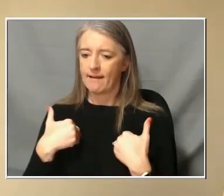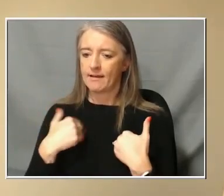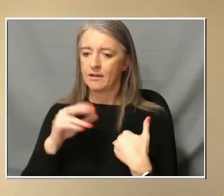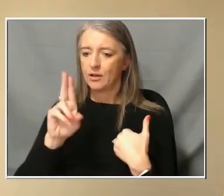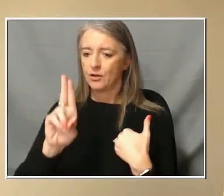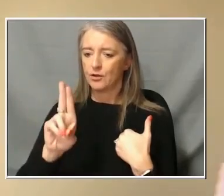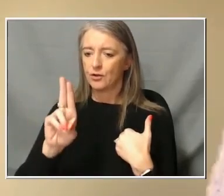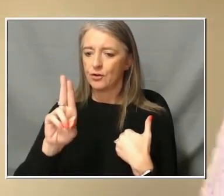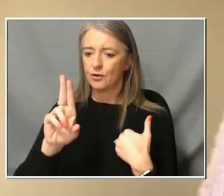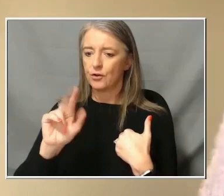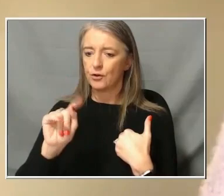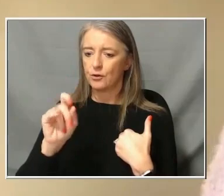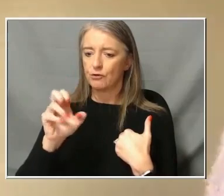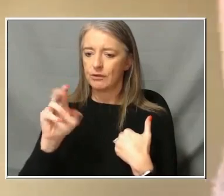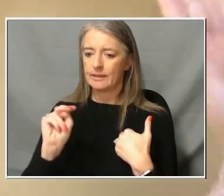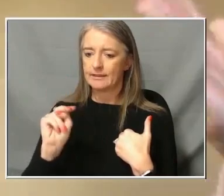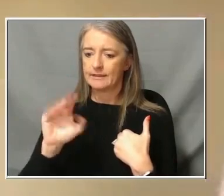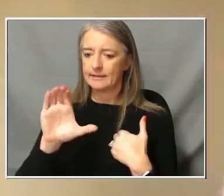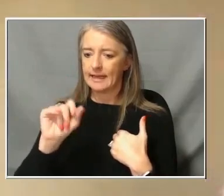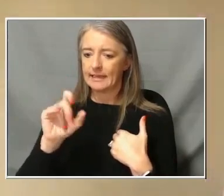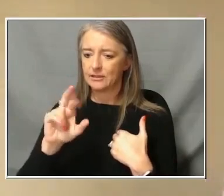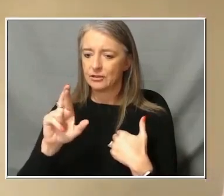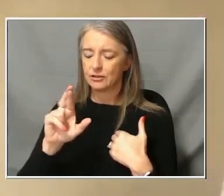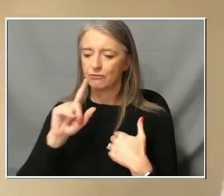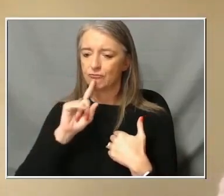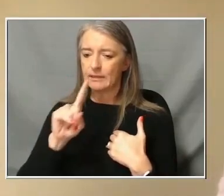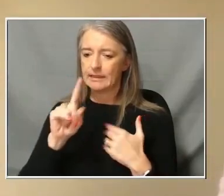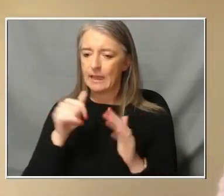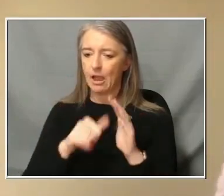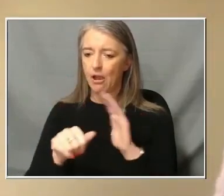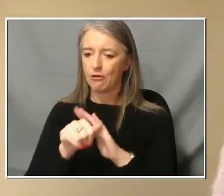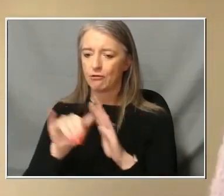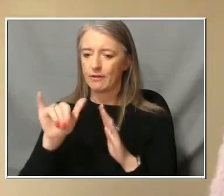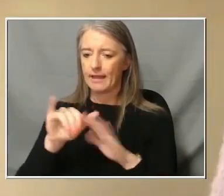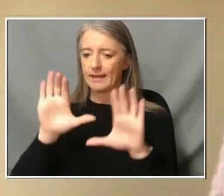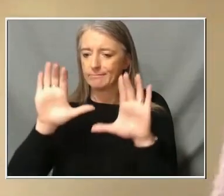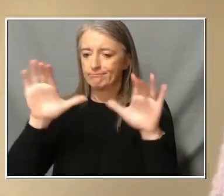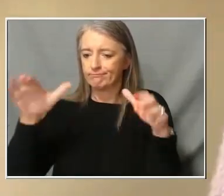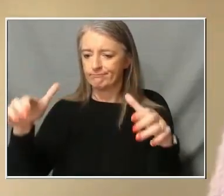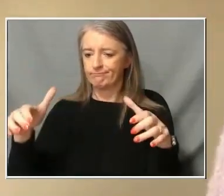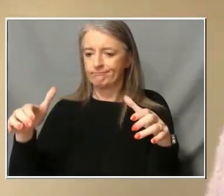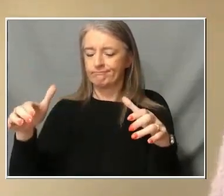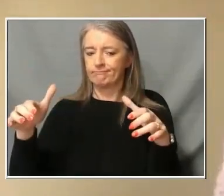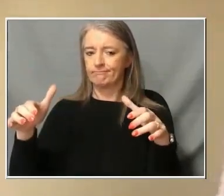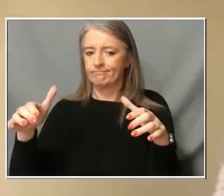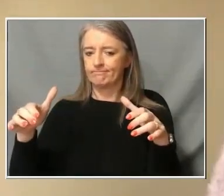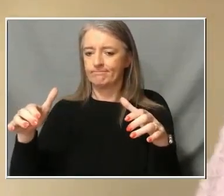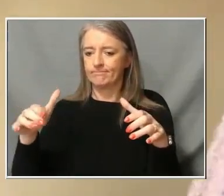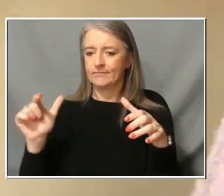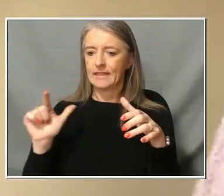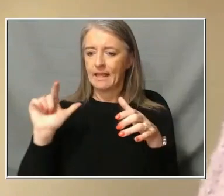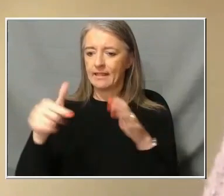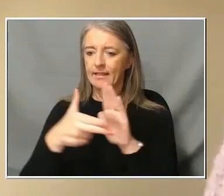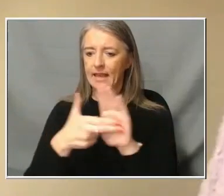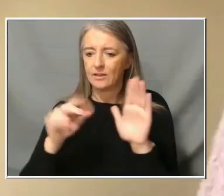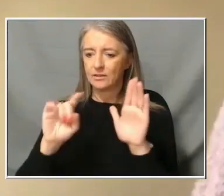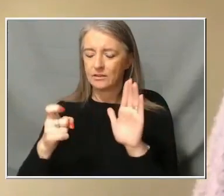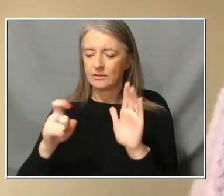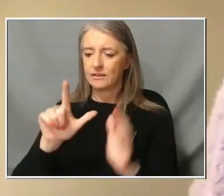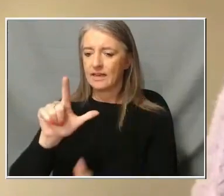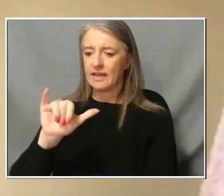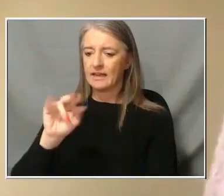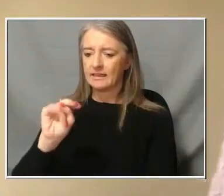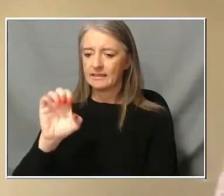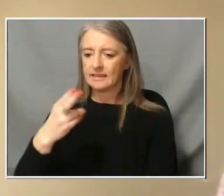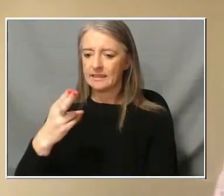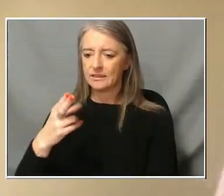uterine cancer, which was kind of under the umbrella of, I was later diagnosed with Lynch syndrome, which